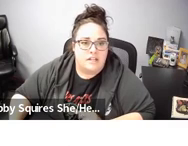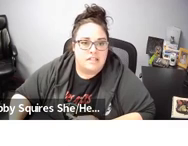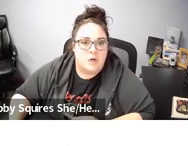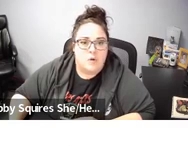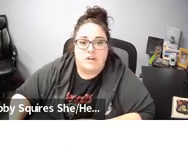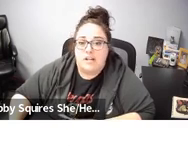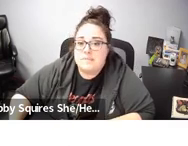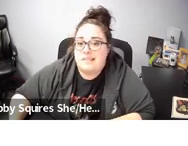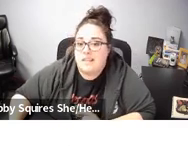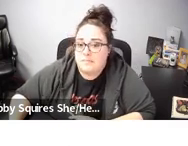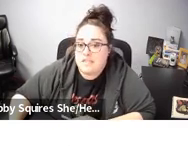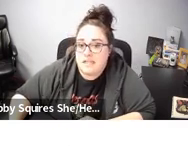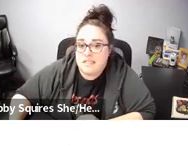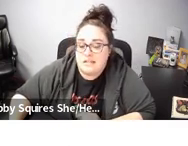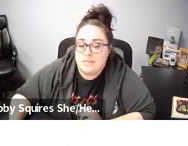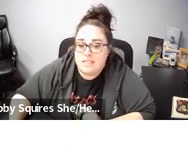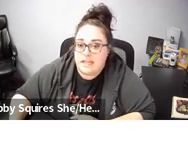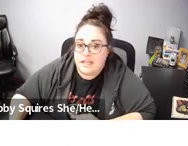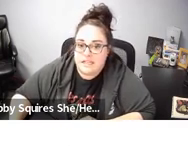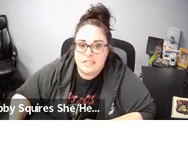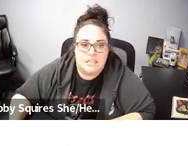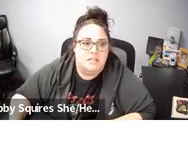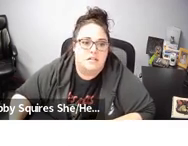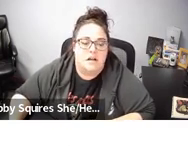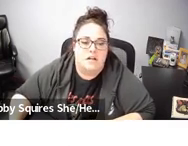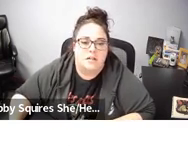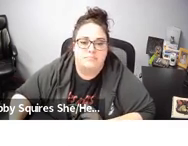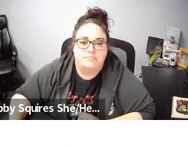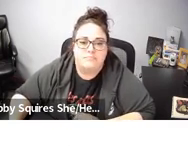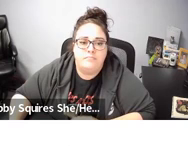All right, so grips and thumbsticks and miscellaneous.